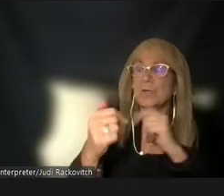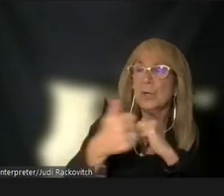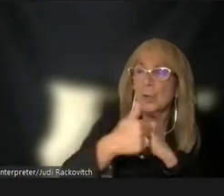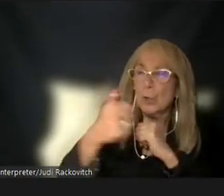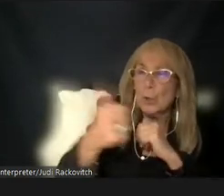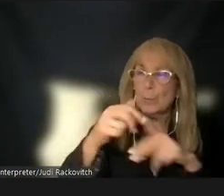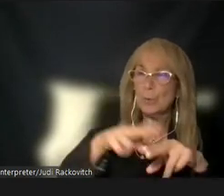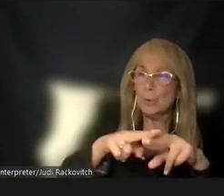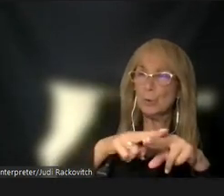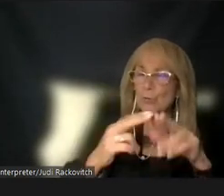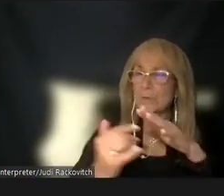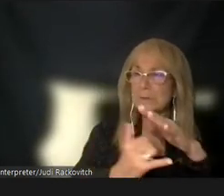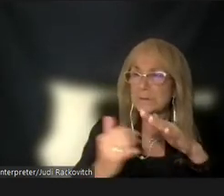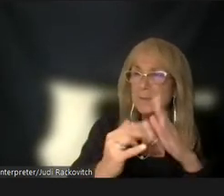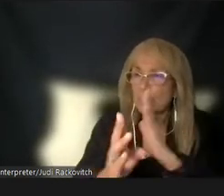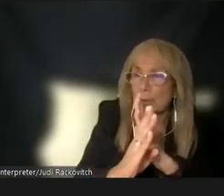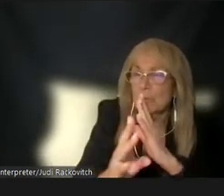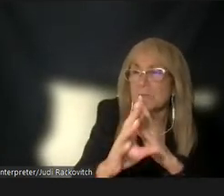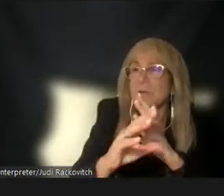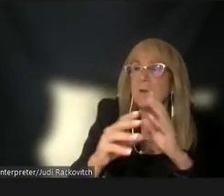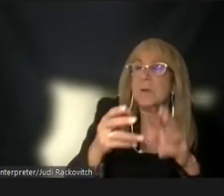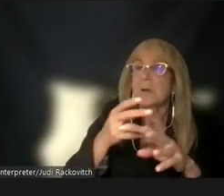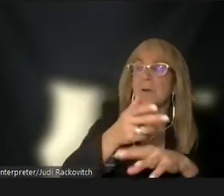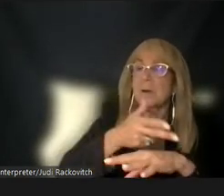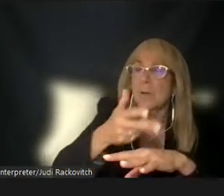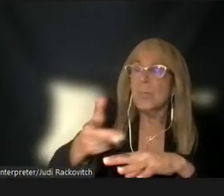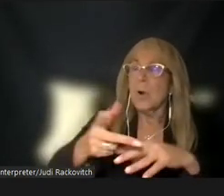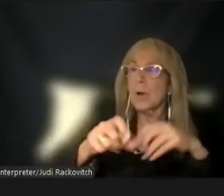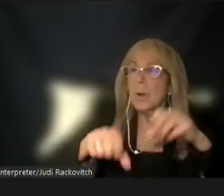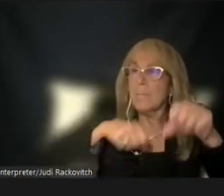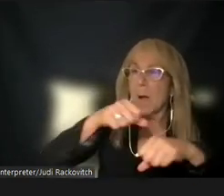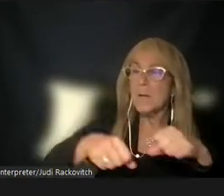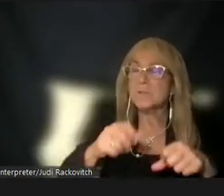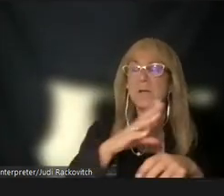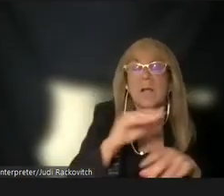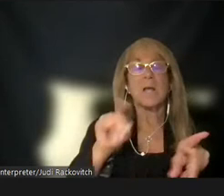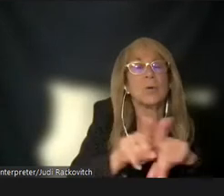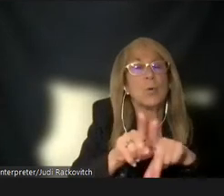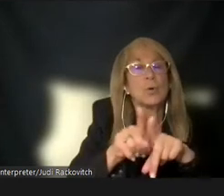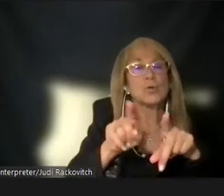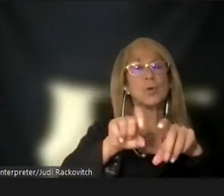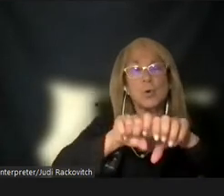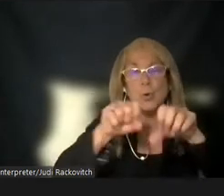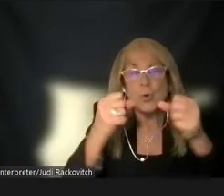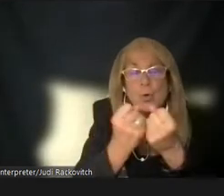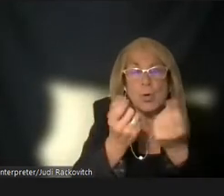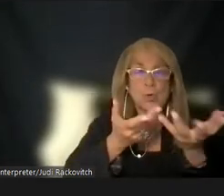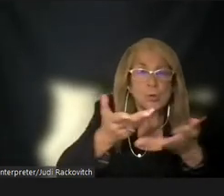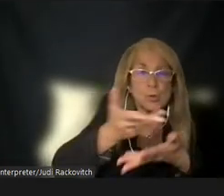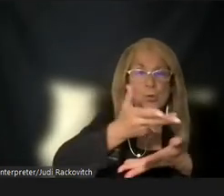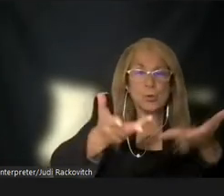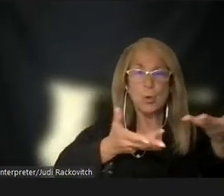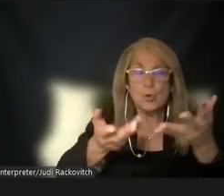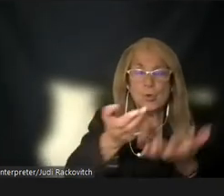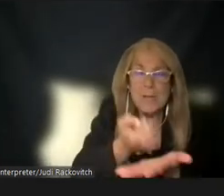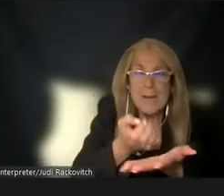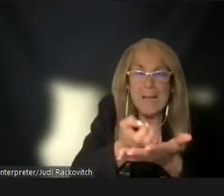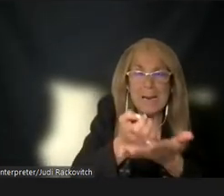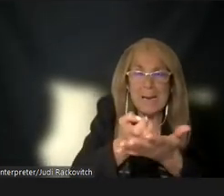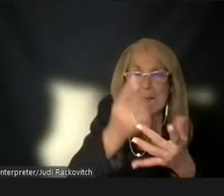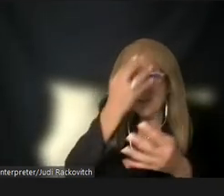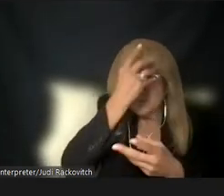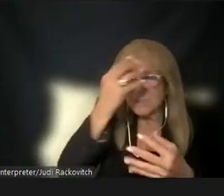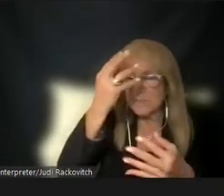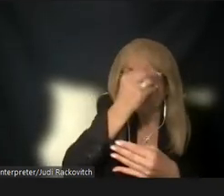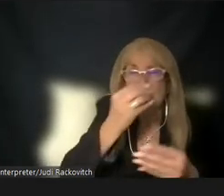parking and pedestrian and bicyclists. We'll also be looking at social and economic considerations and conditions. We'll looking at the